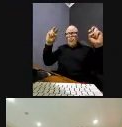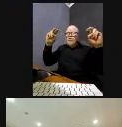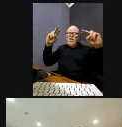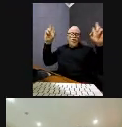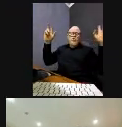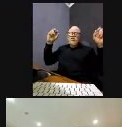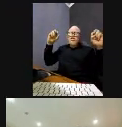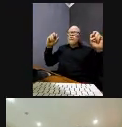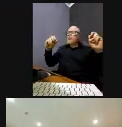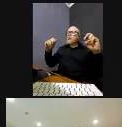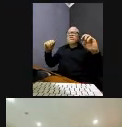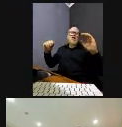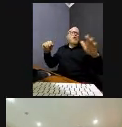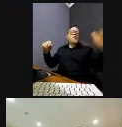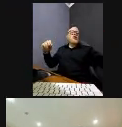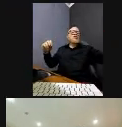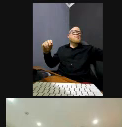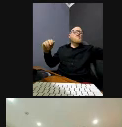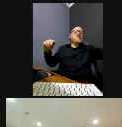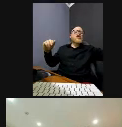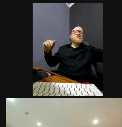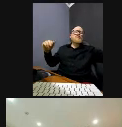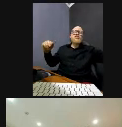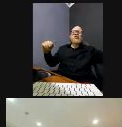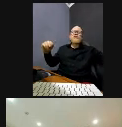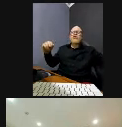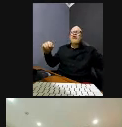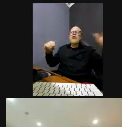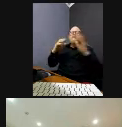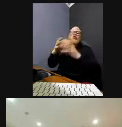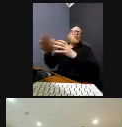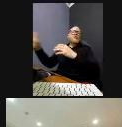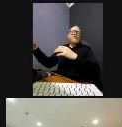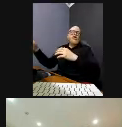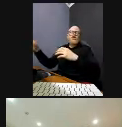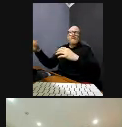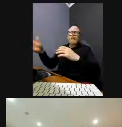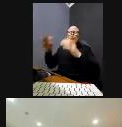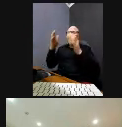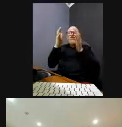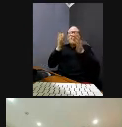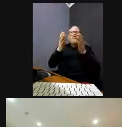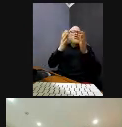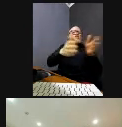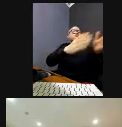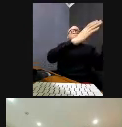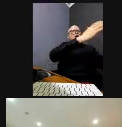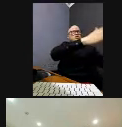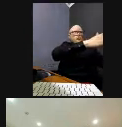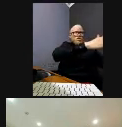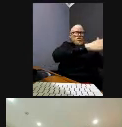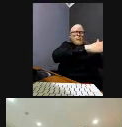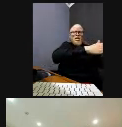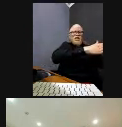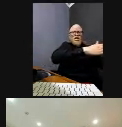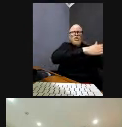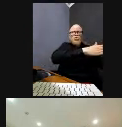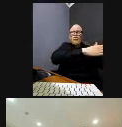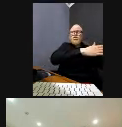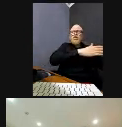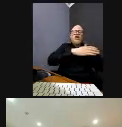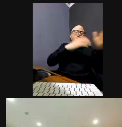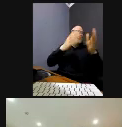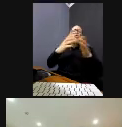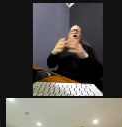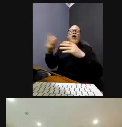quote unquote, and I use this in quotes, kama ule mlemavu anaweza fanya hivi, mbona wewe usifanye hivi, or if this person with disability can